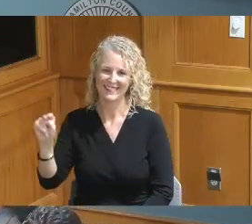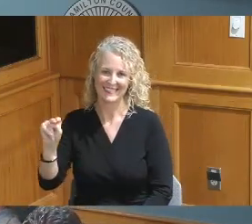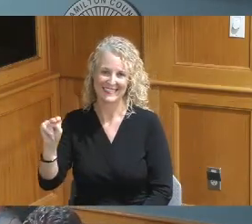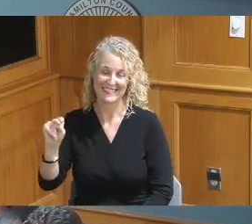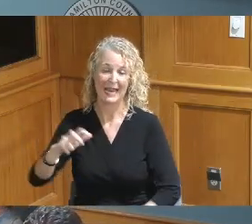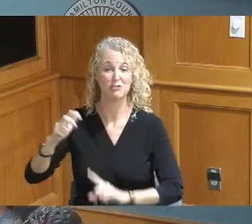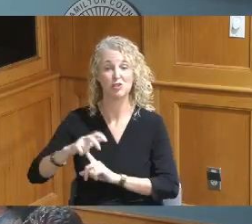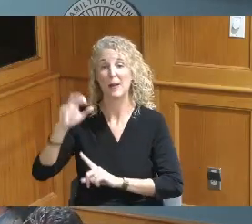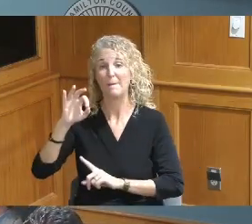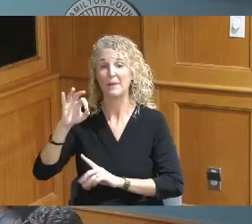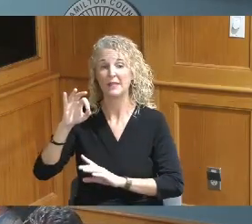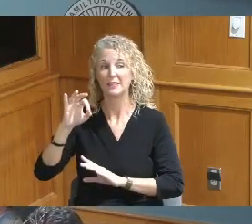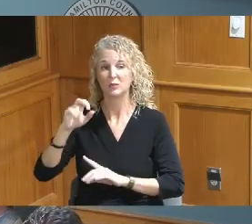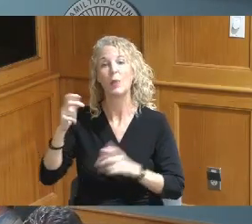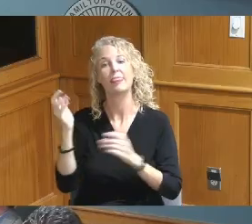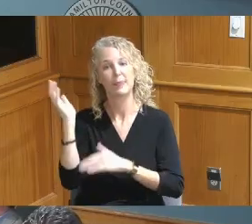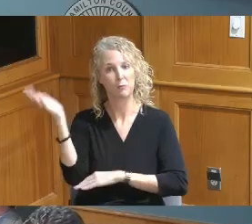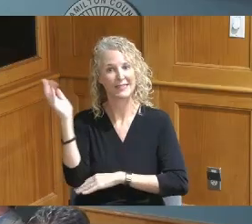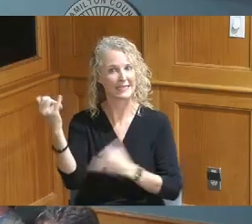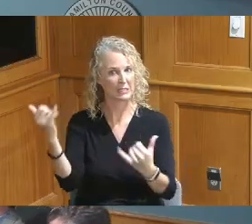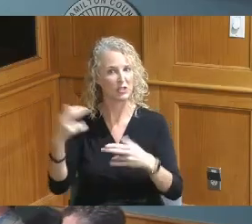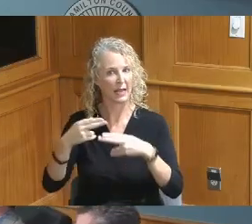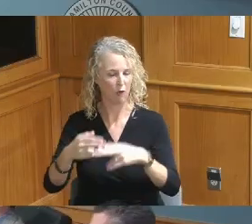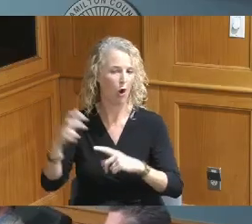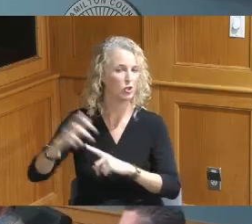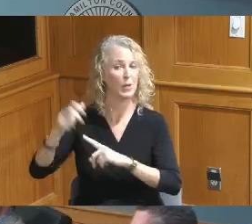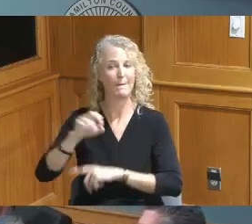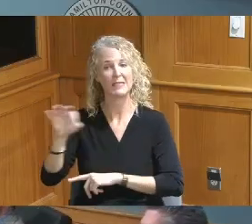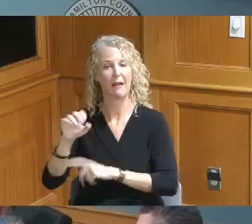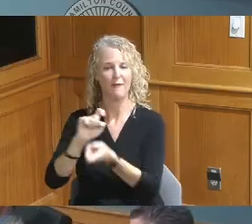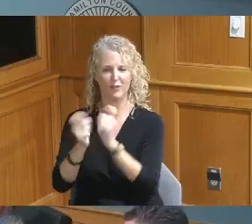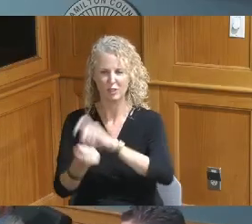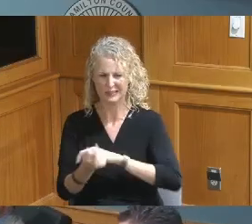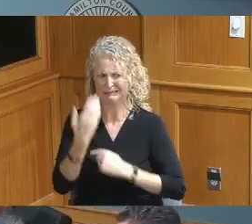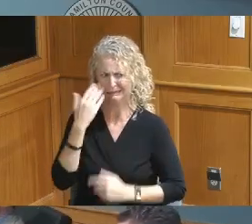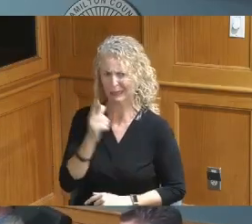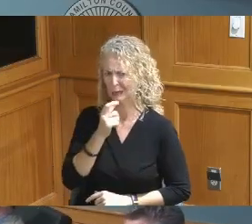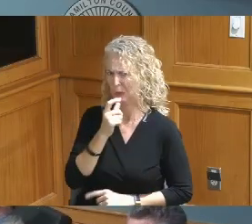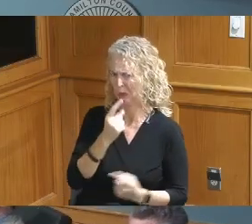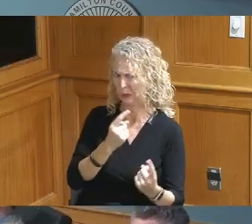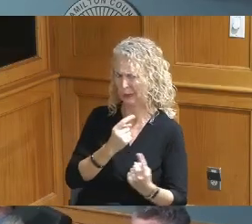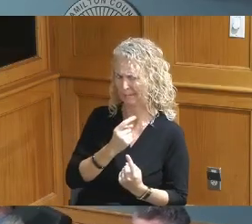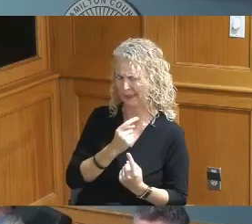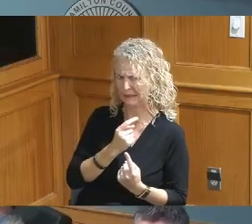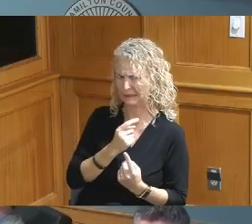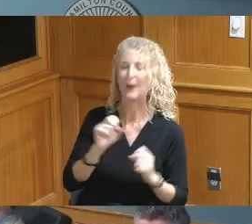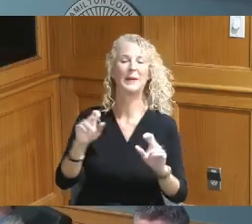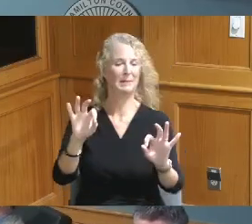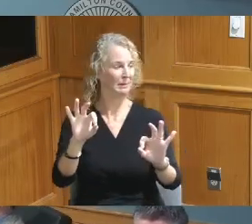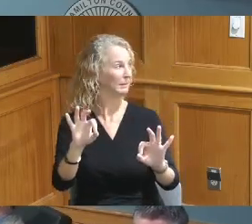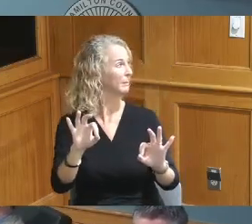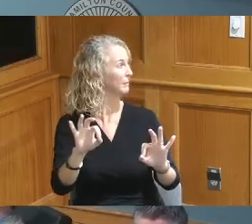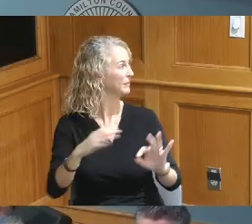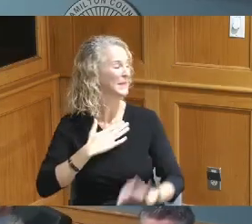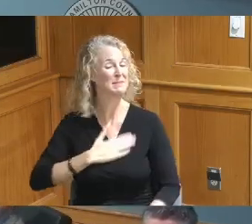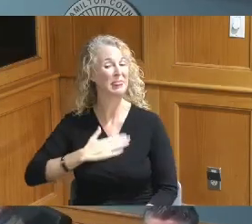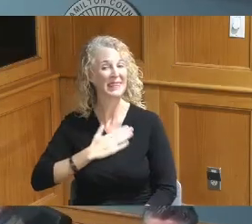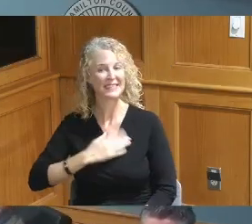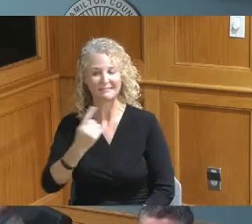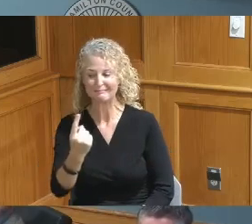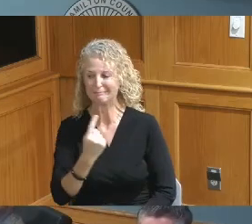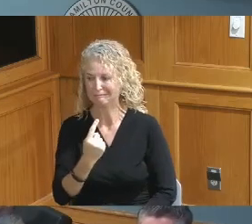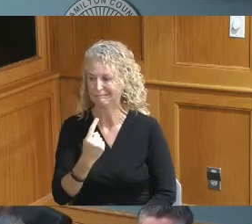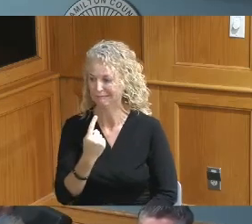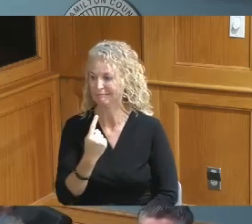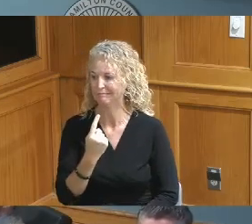Champions of Change, the presentation. So I don't know who's coming up to speak on behalf of Cradle. There we go. Please come forward.